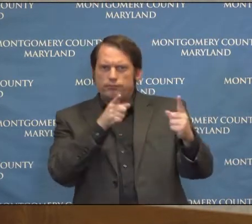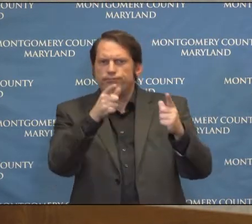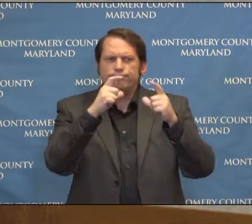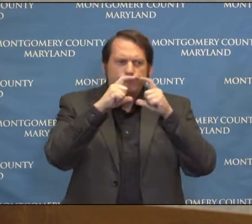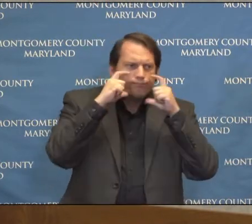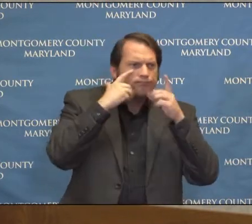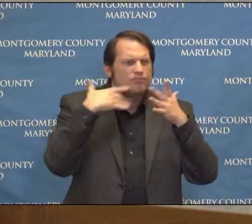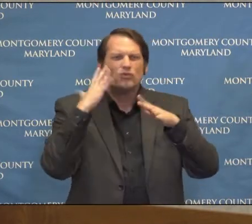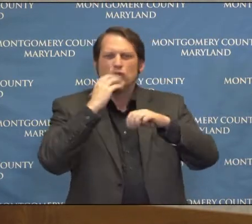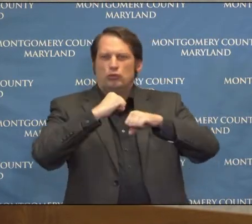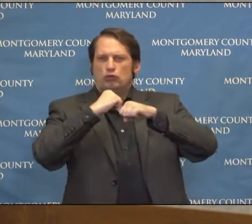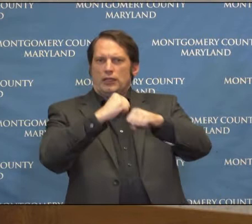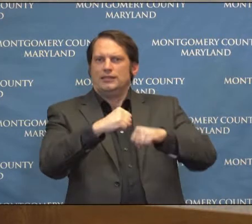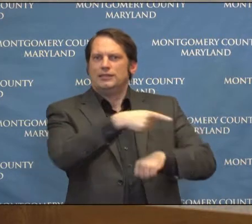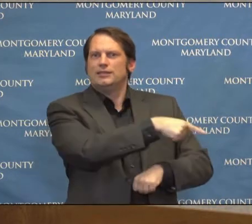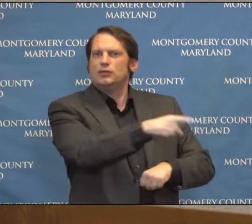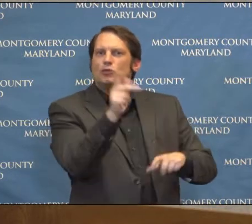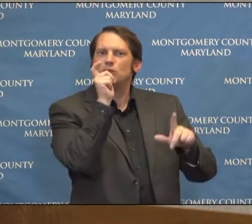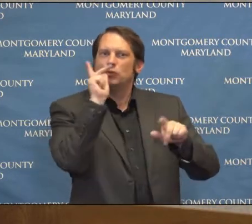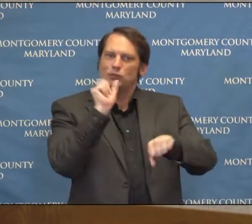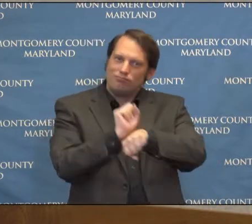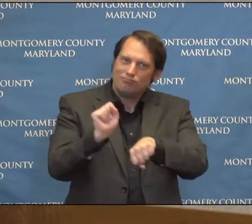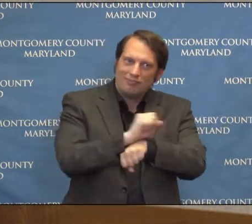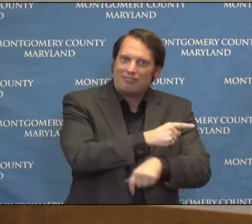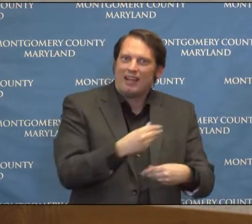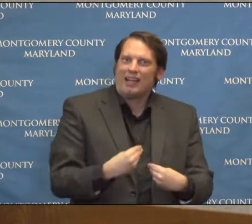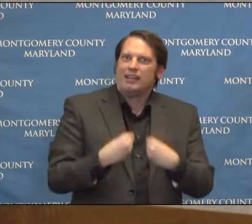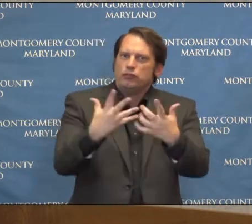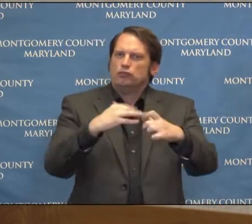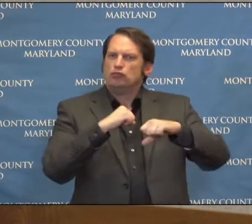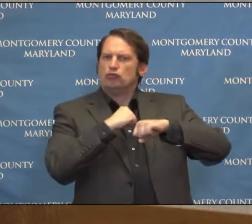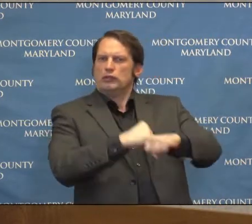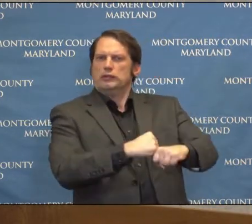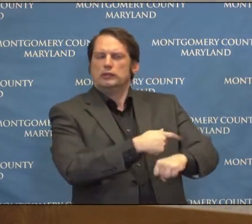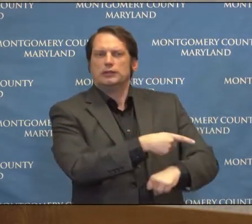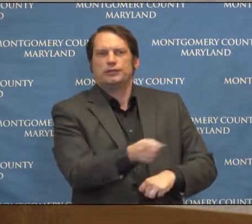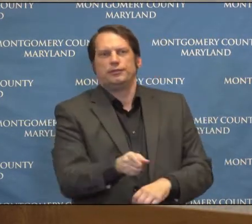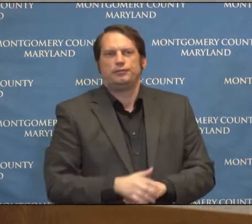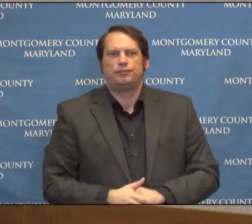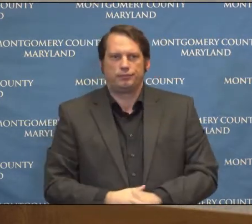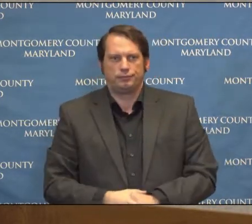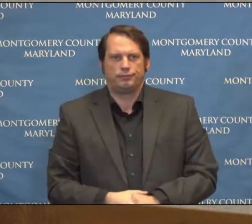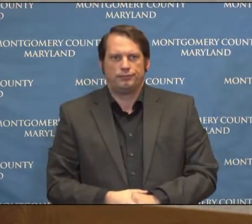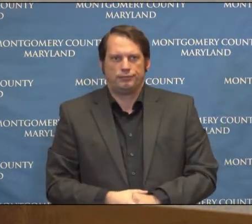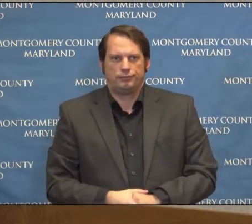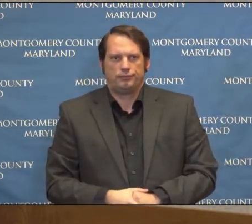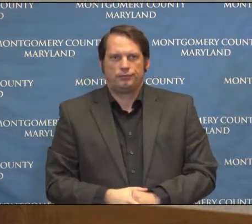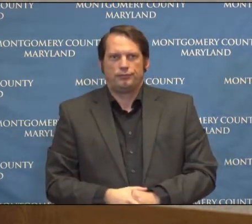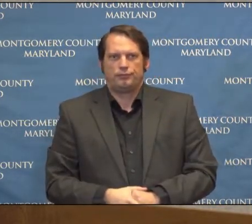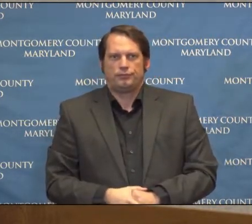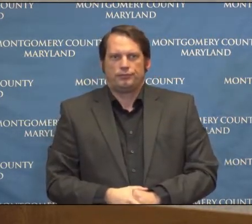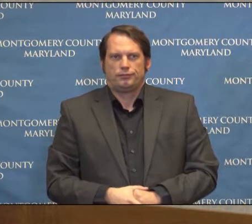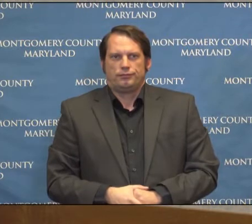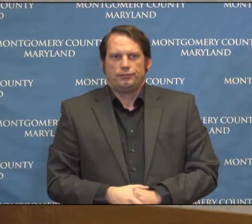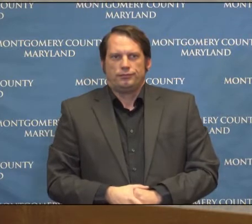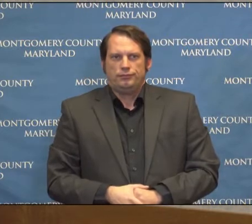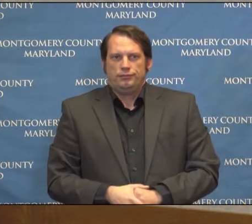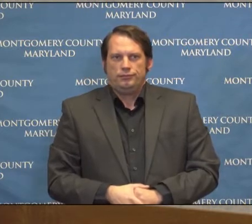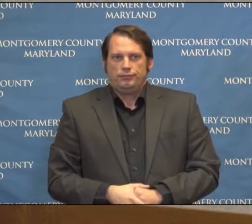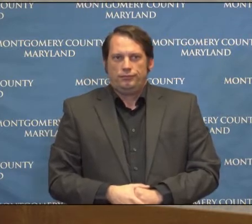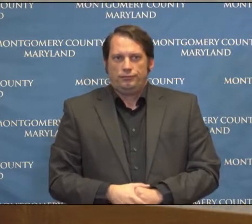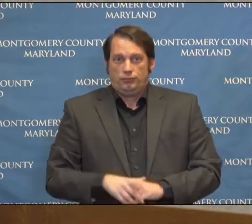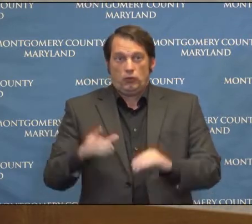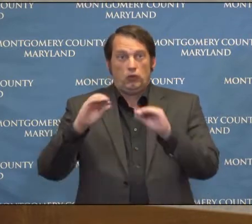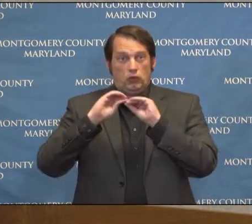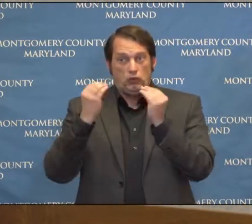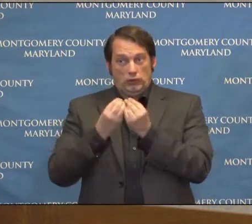as those who are receiving the food. But these providers have seen over five times the demand that they had prior to just a